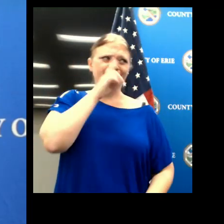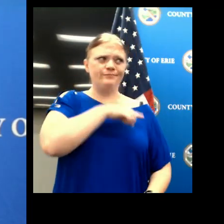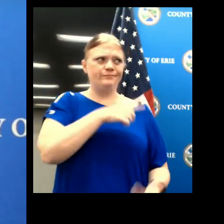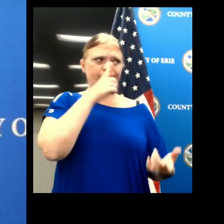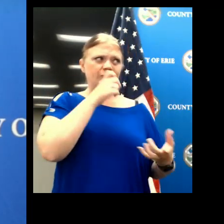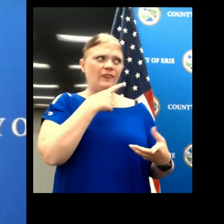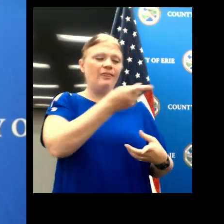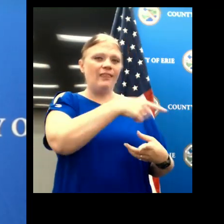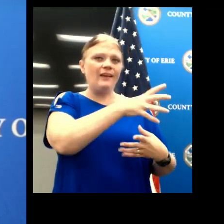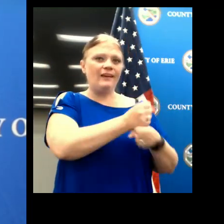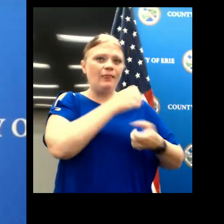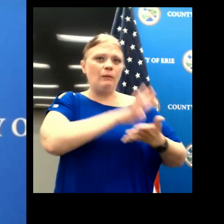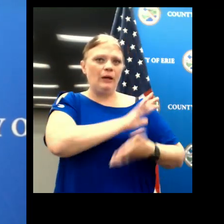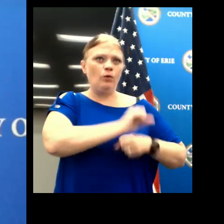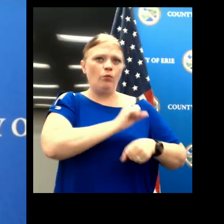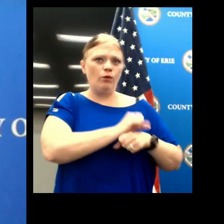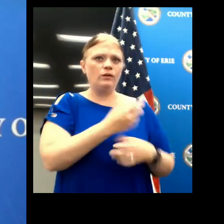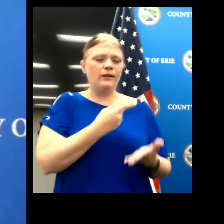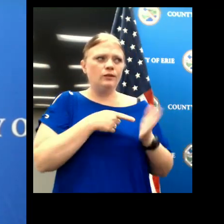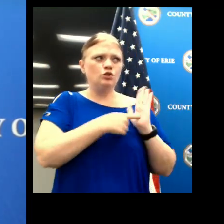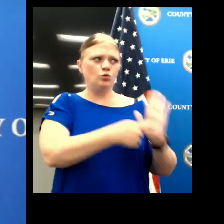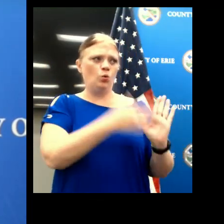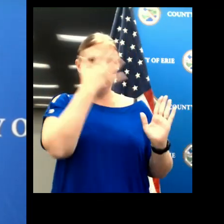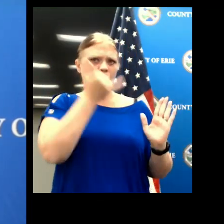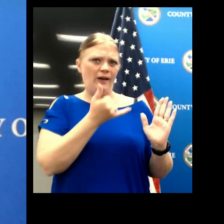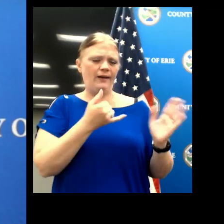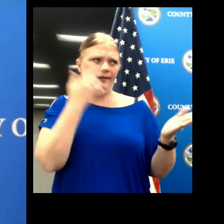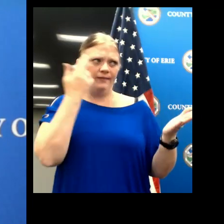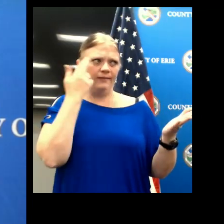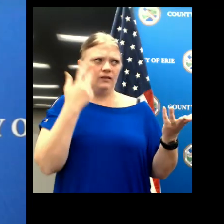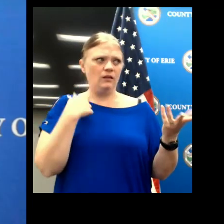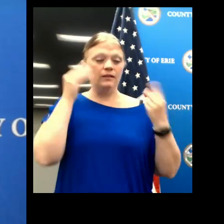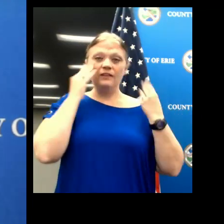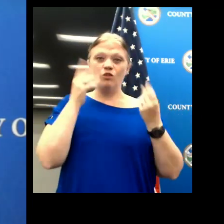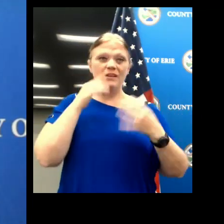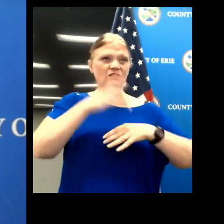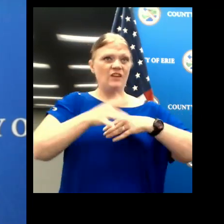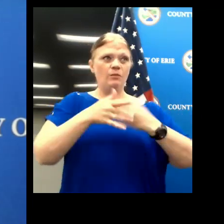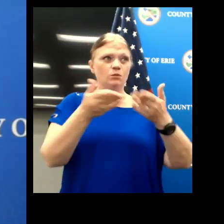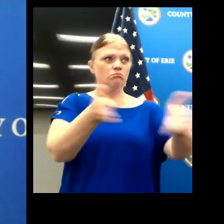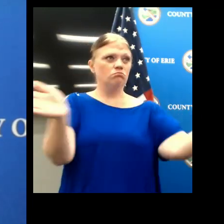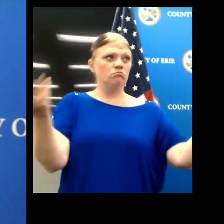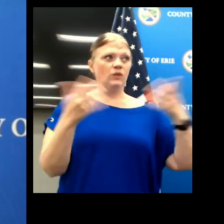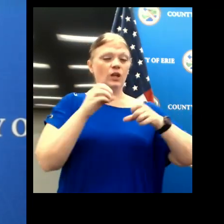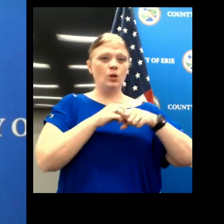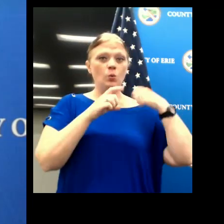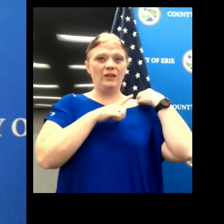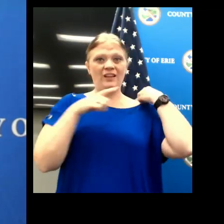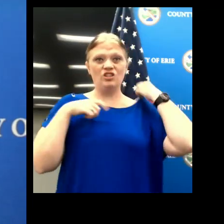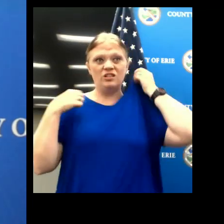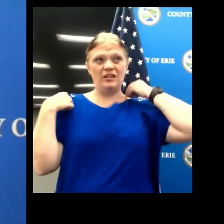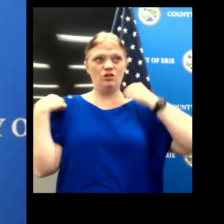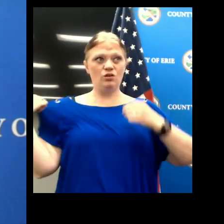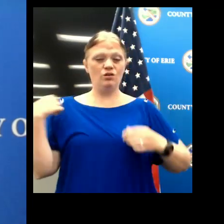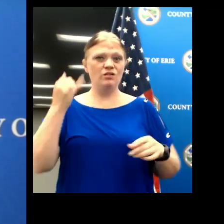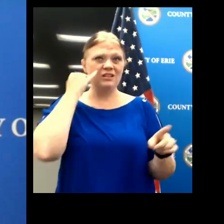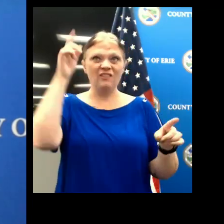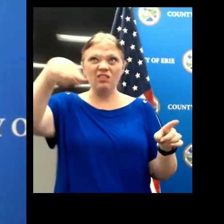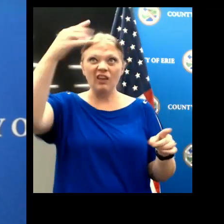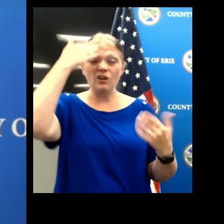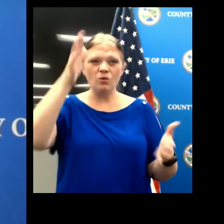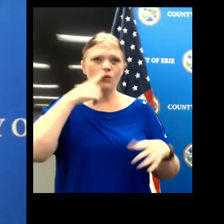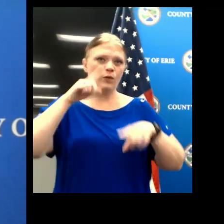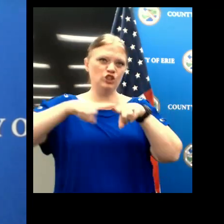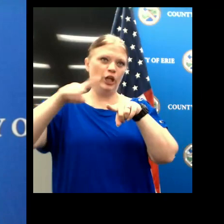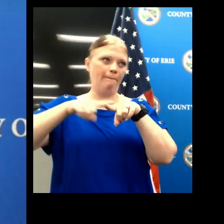get the documents that identify why they were shut down. The information is available to the general public, including the legislators. If they didn't know that, shame